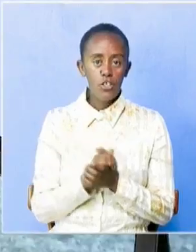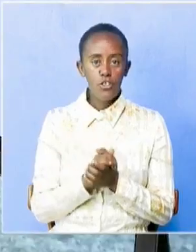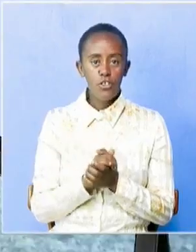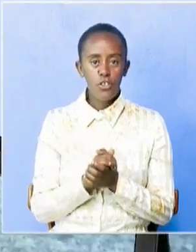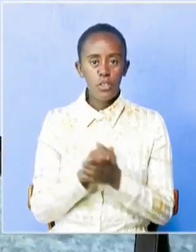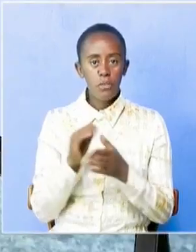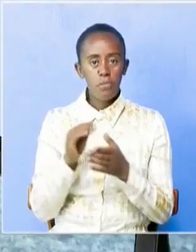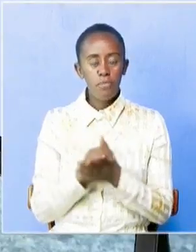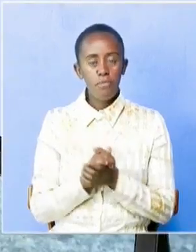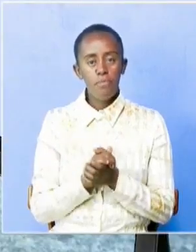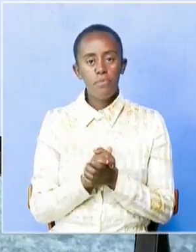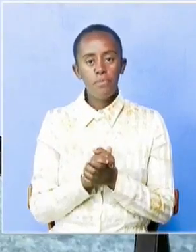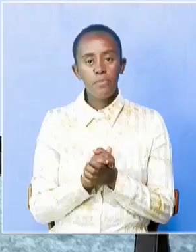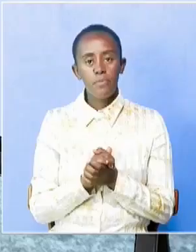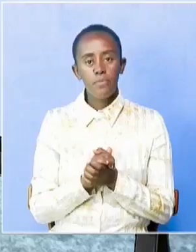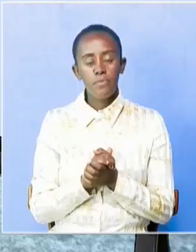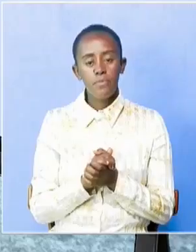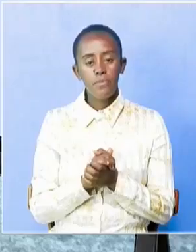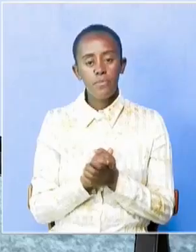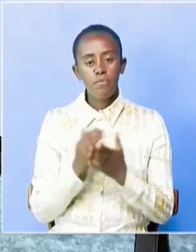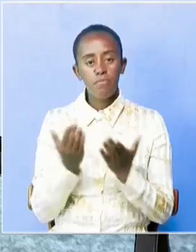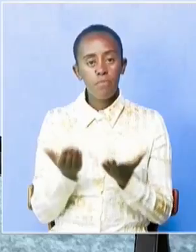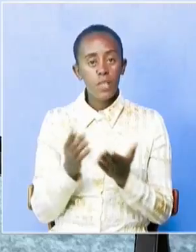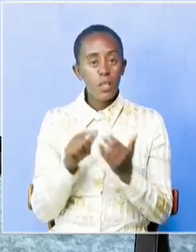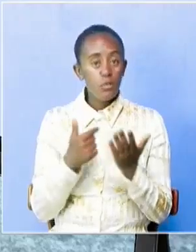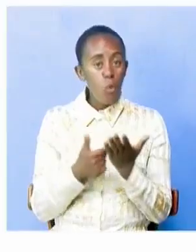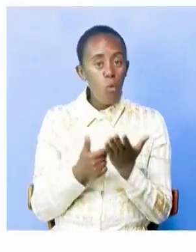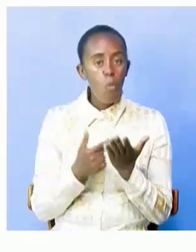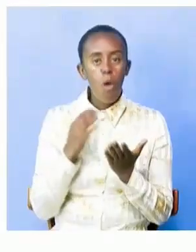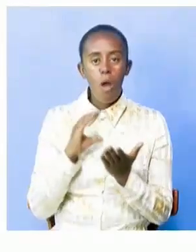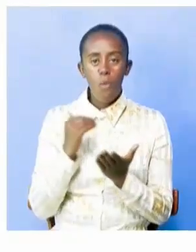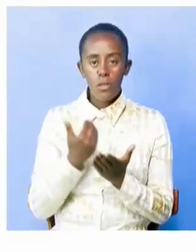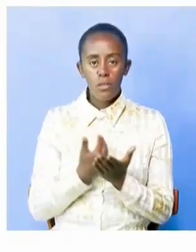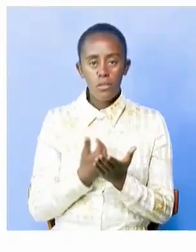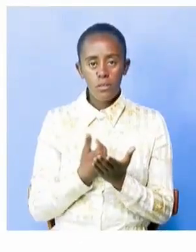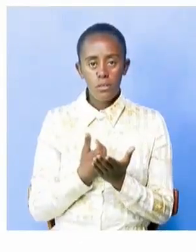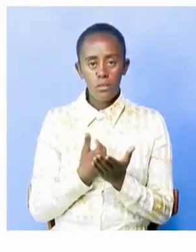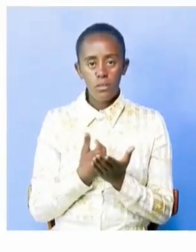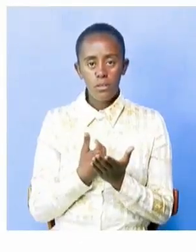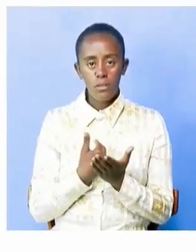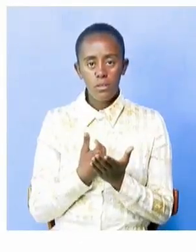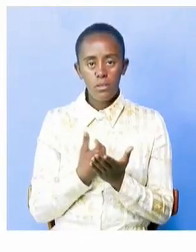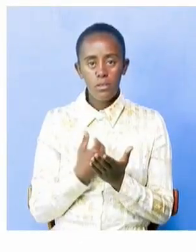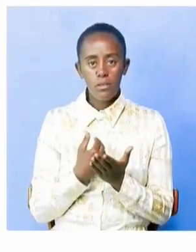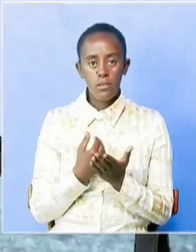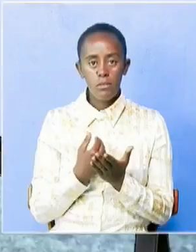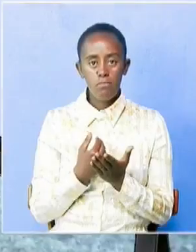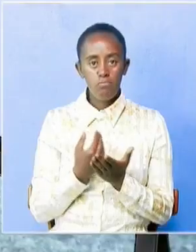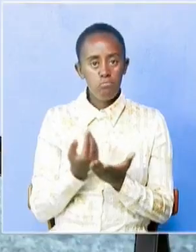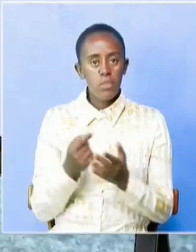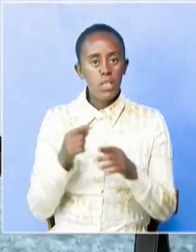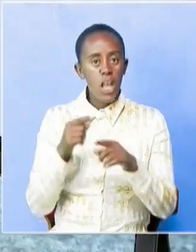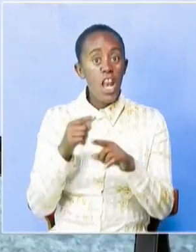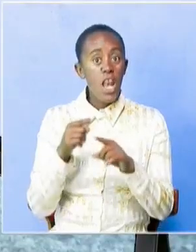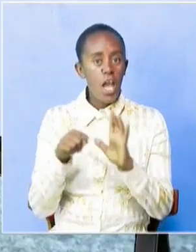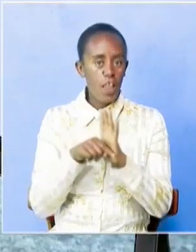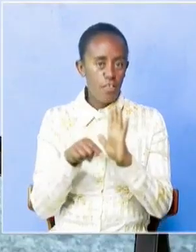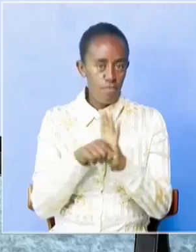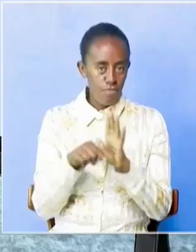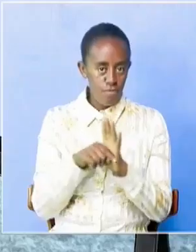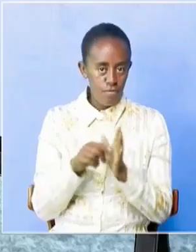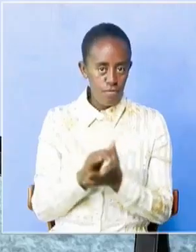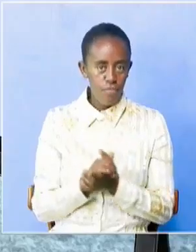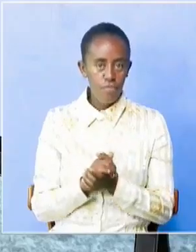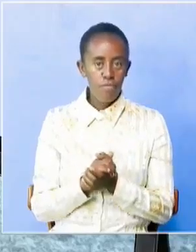comma, she cannot speak Spanish. So our statement is negative. Since our statement